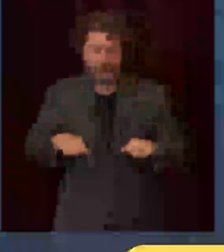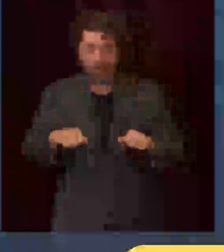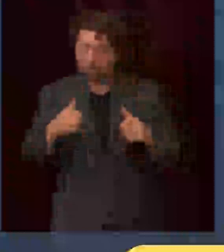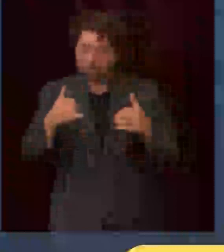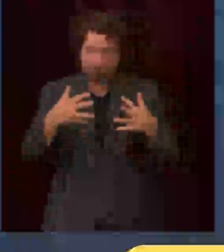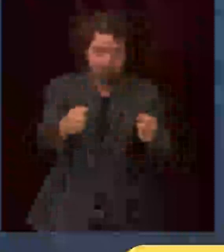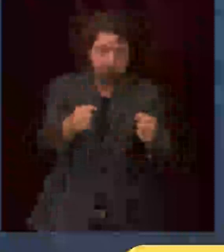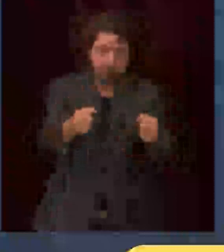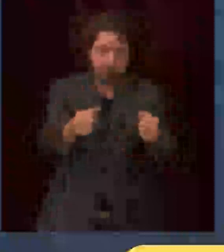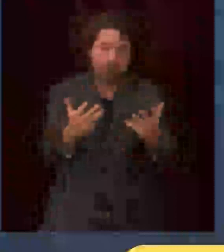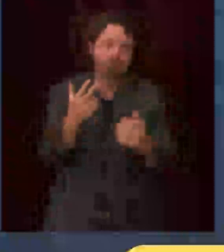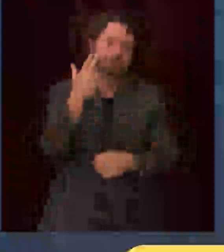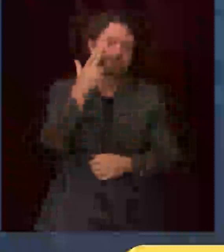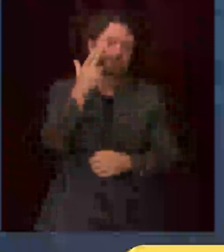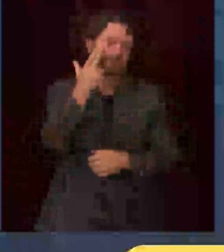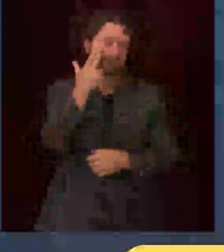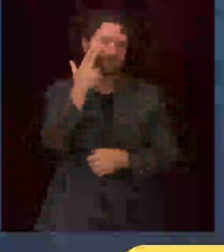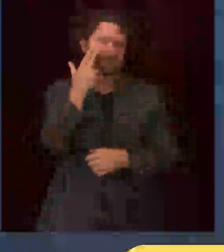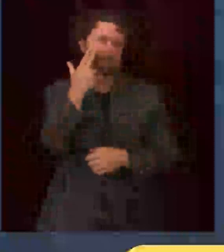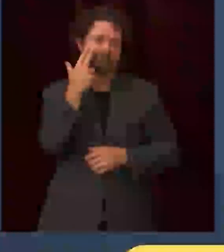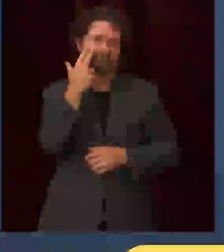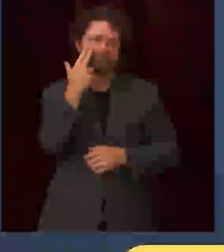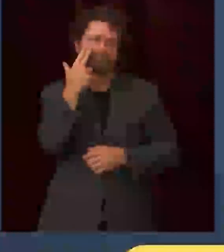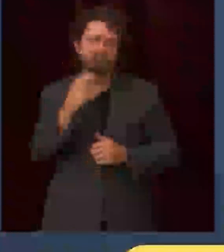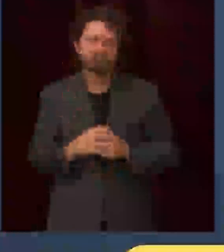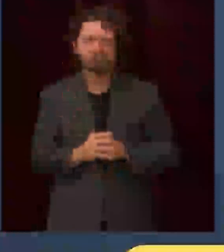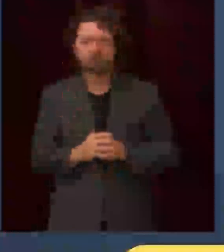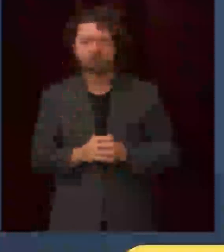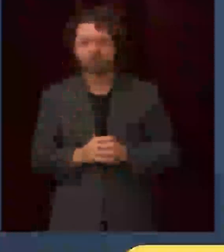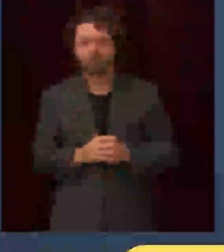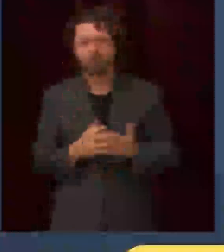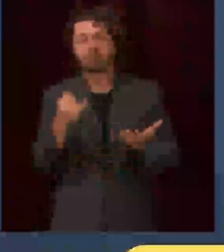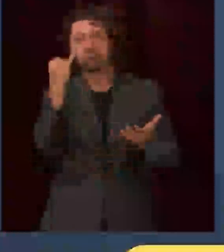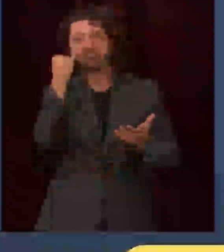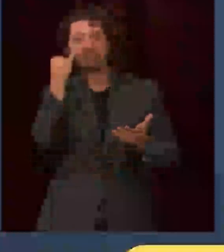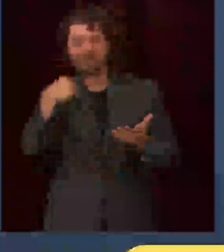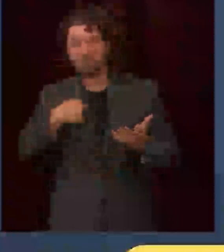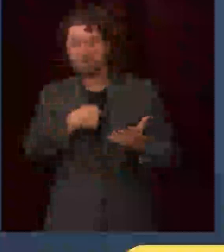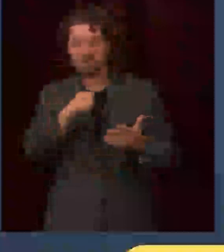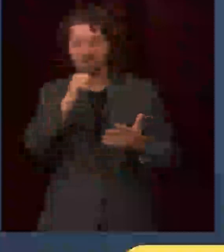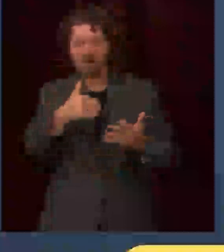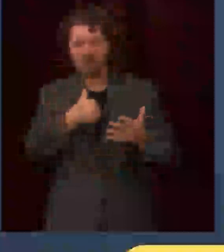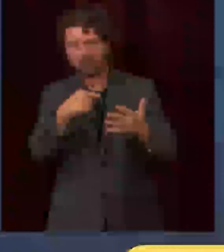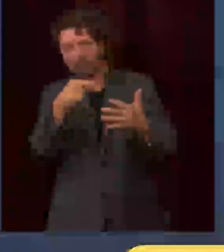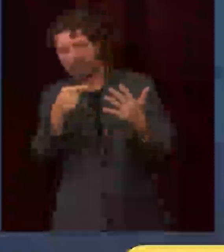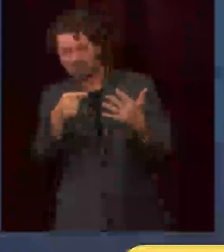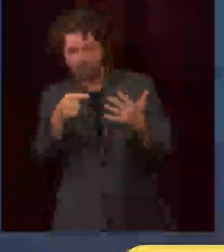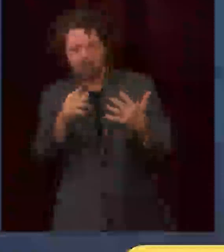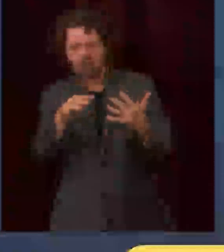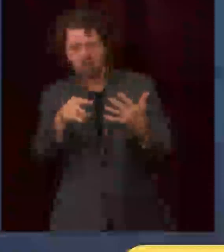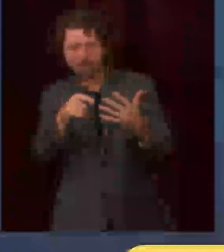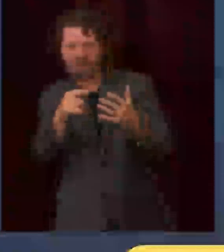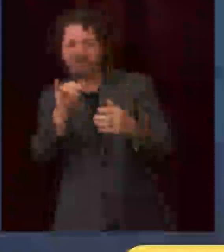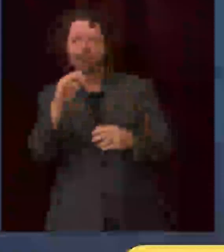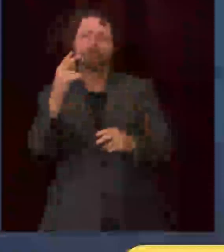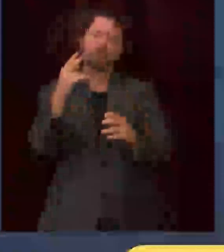produce a valuable decision-making. So we're in discussions with legislators, and there is no sort of final decision on